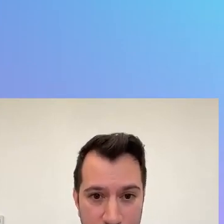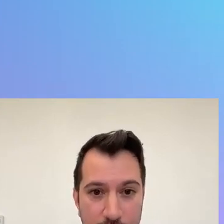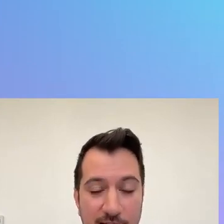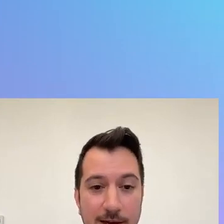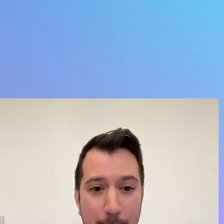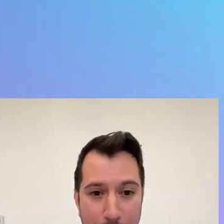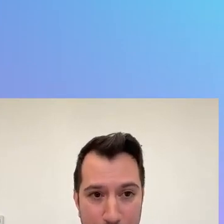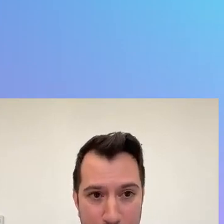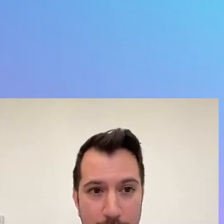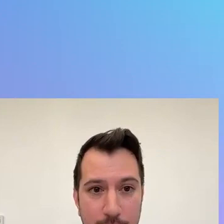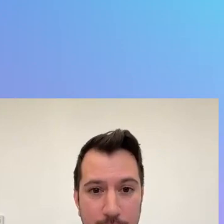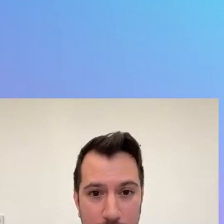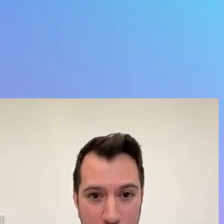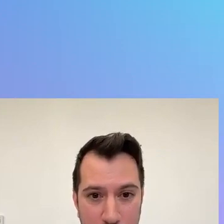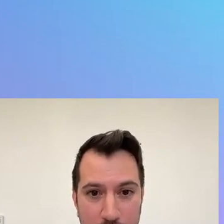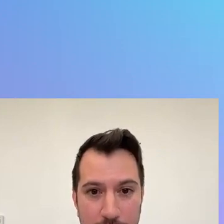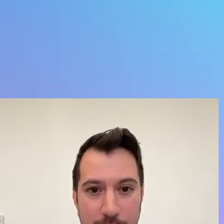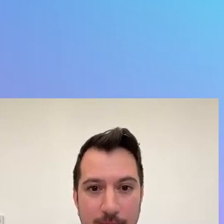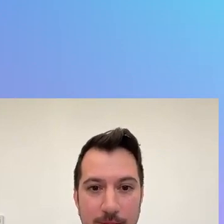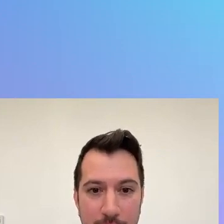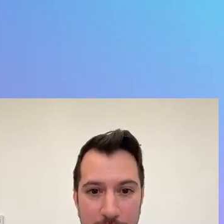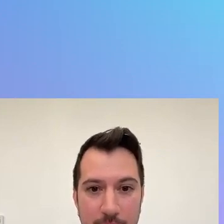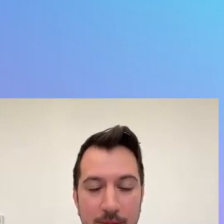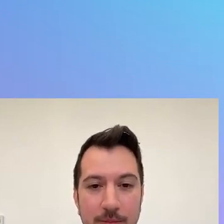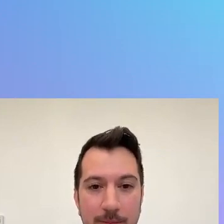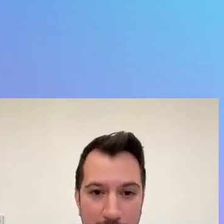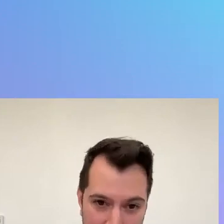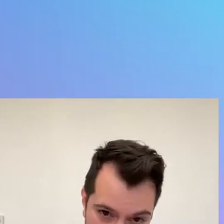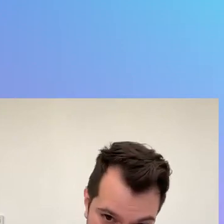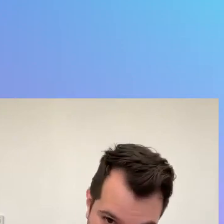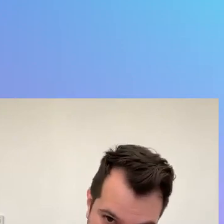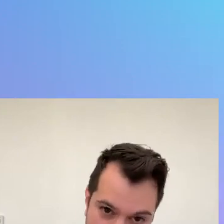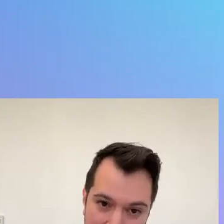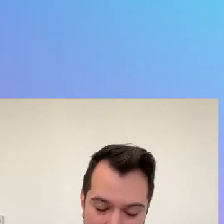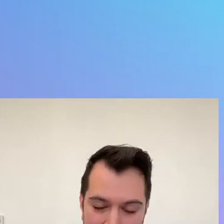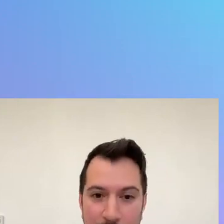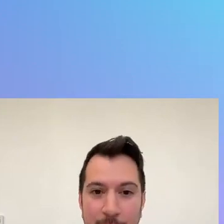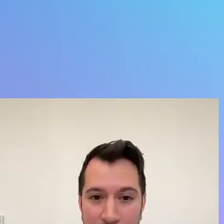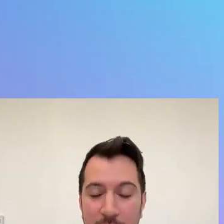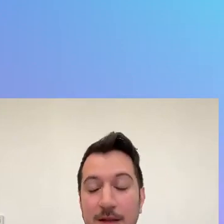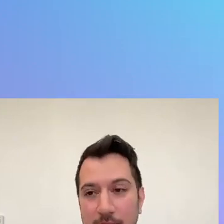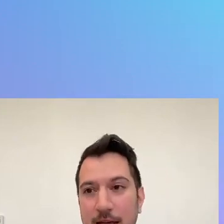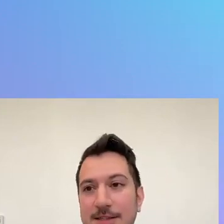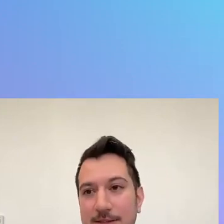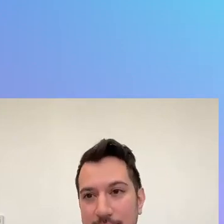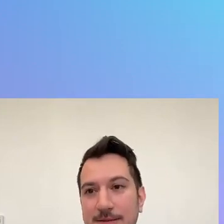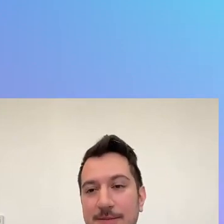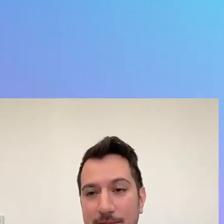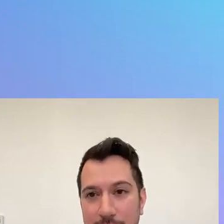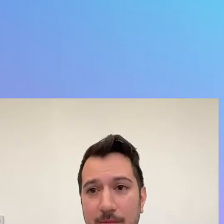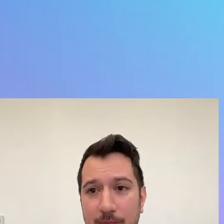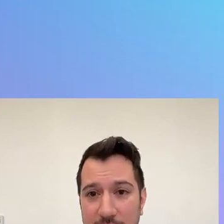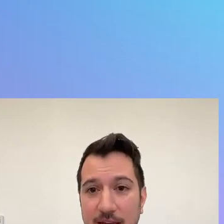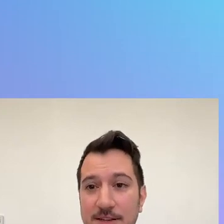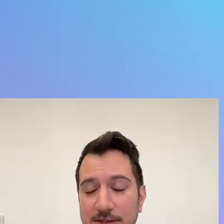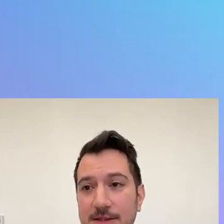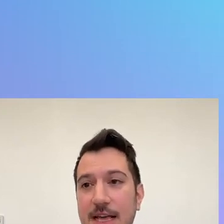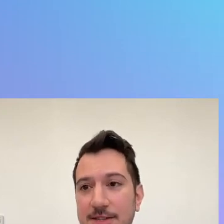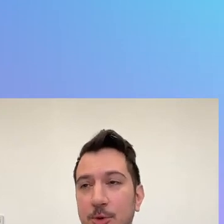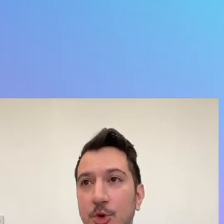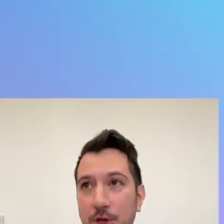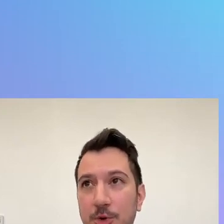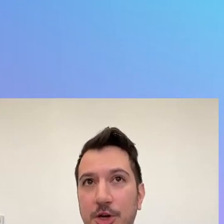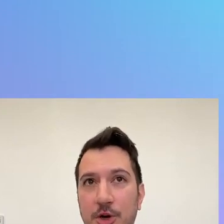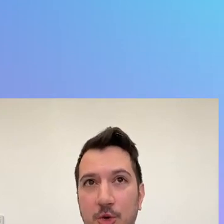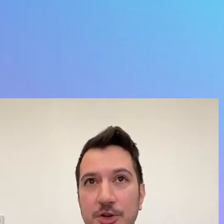components, iconography, charts, graphs, graphics. So do the guidelines apply there? Yes,